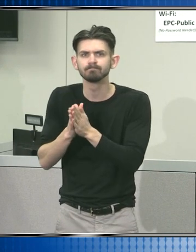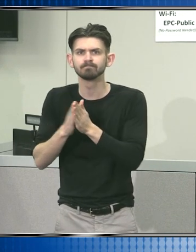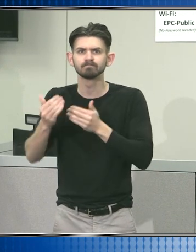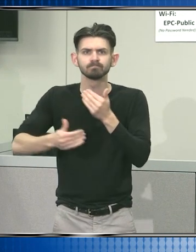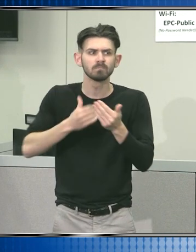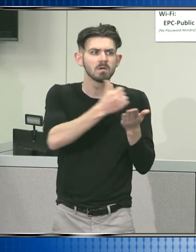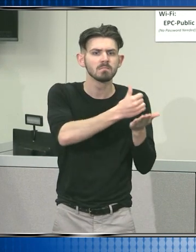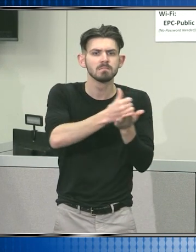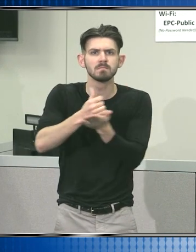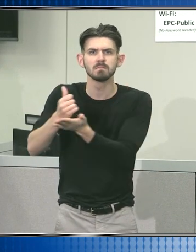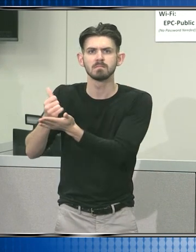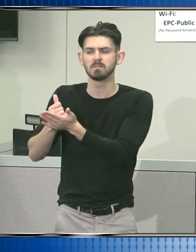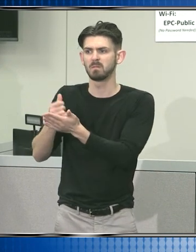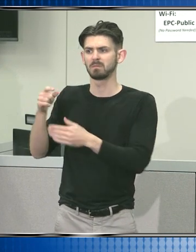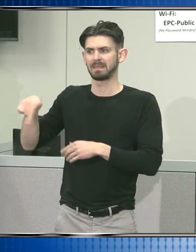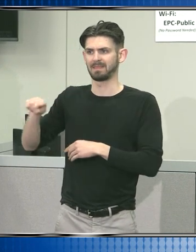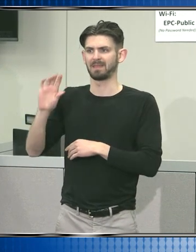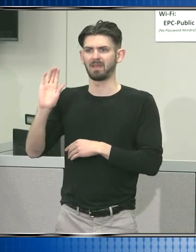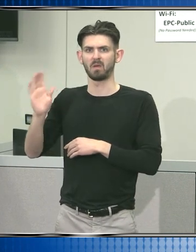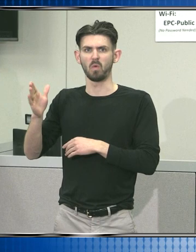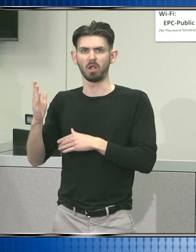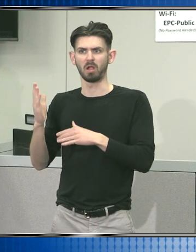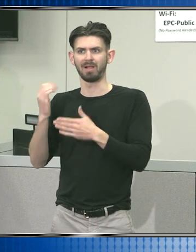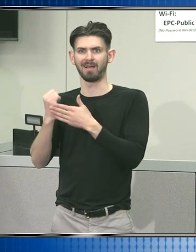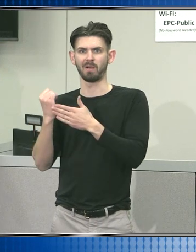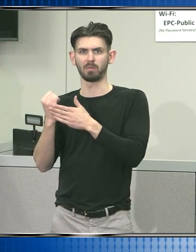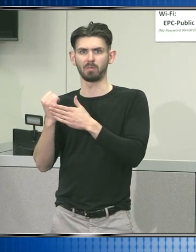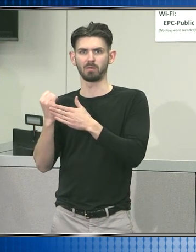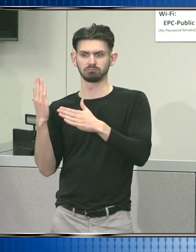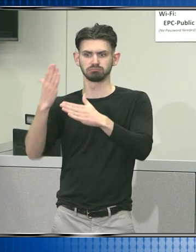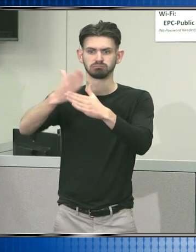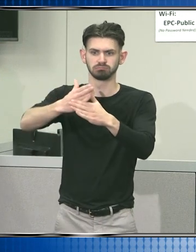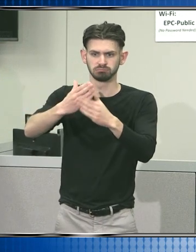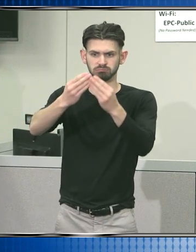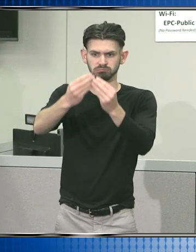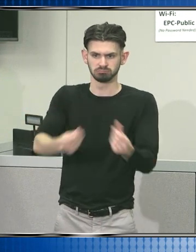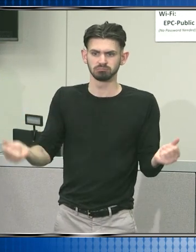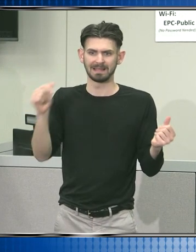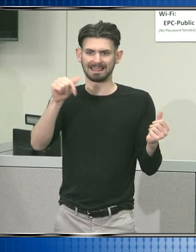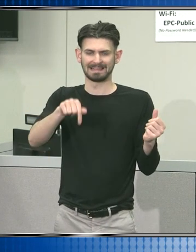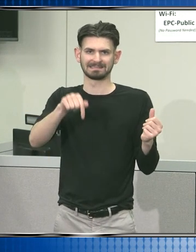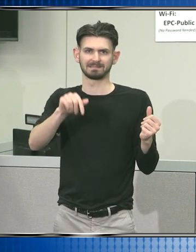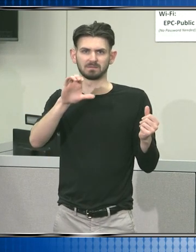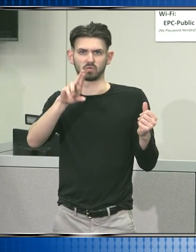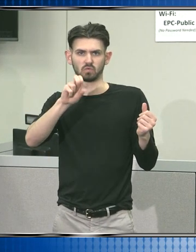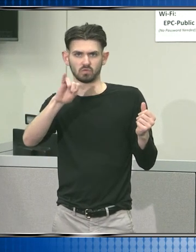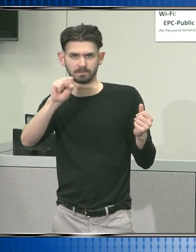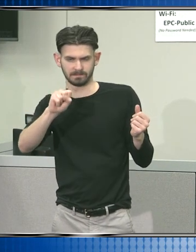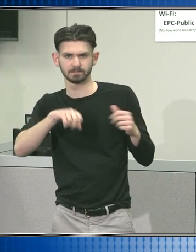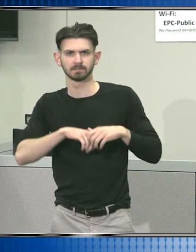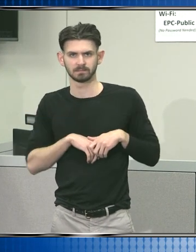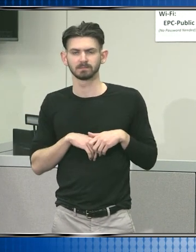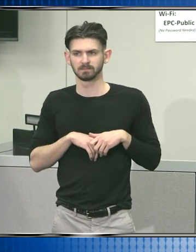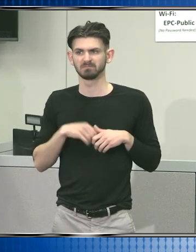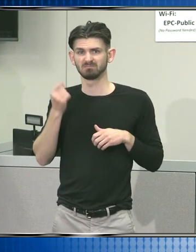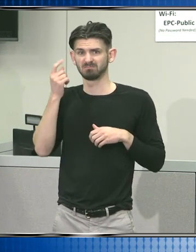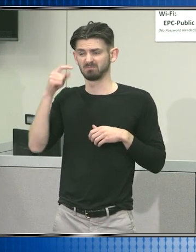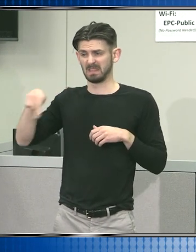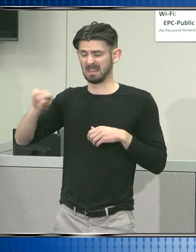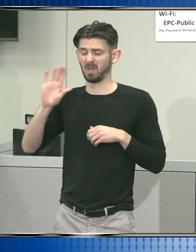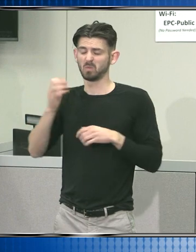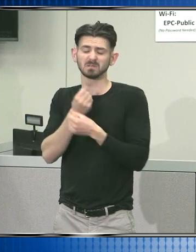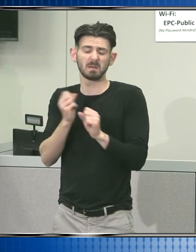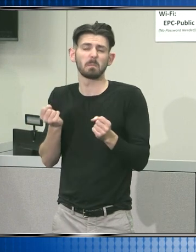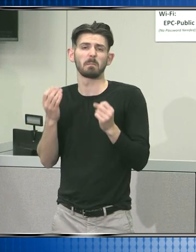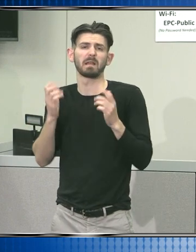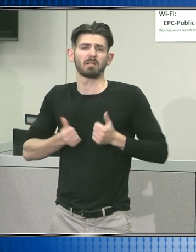spreading in the ways that it's spread in other countries and other areas of the world. And I think at the end of the day, that's going to save many lives. But